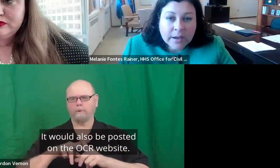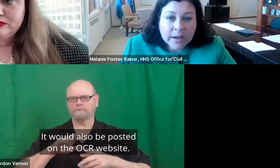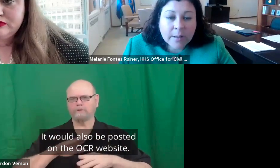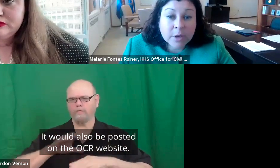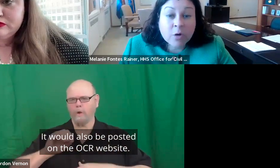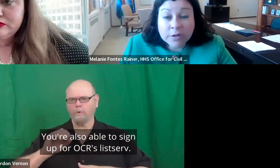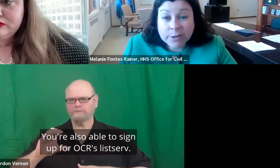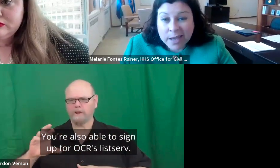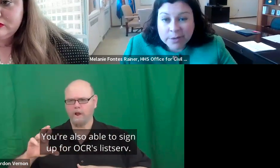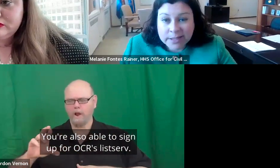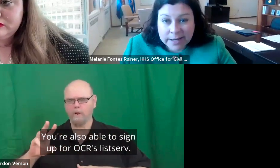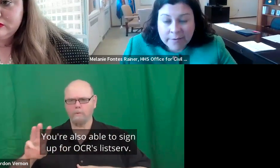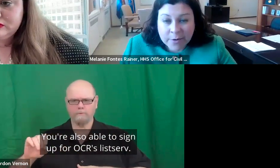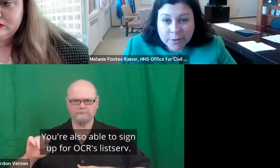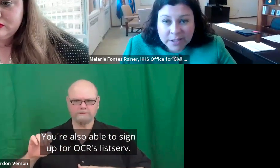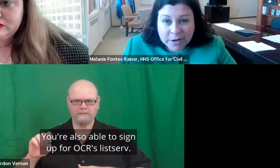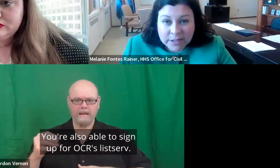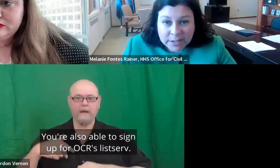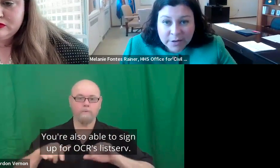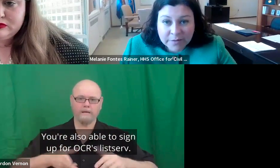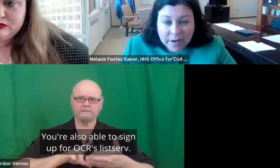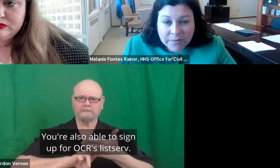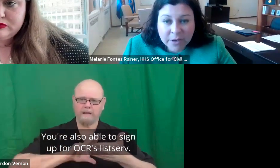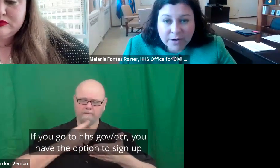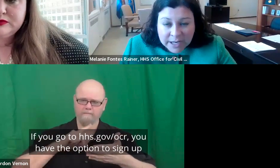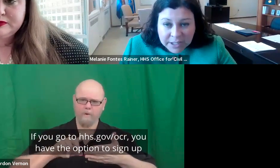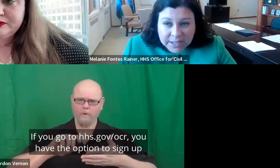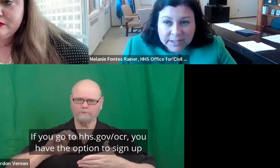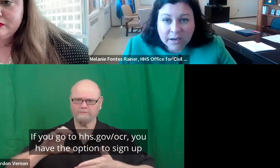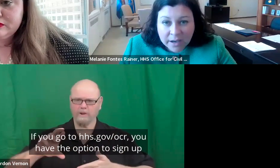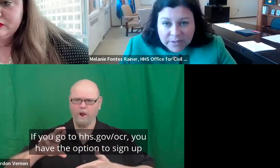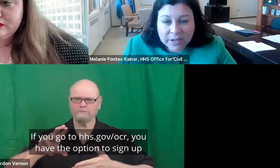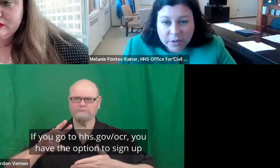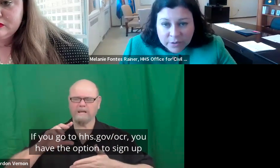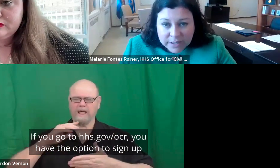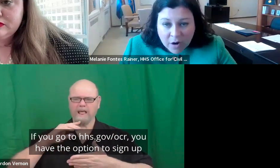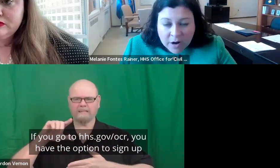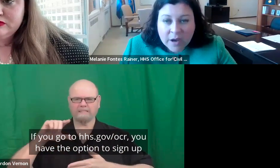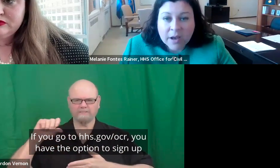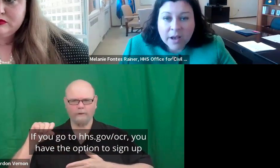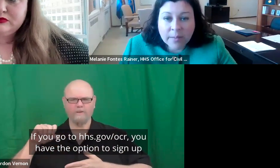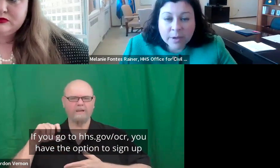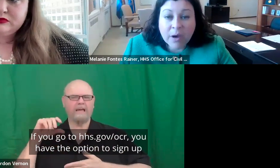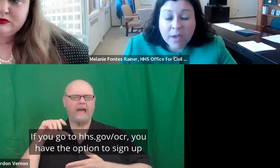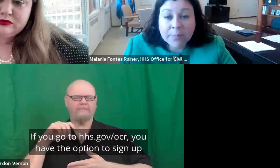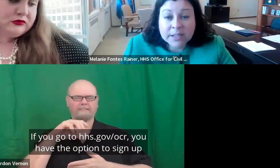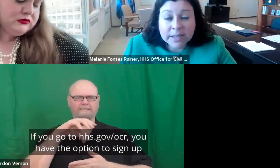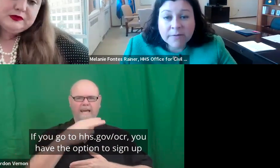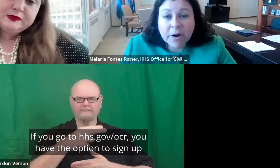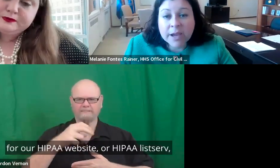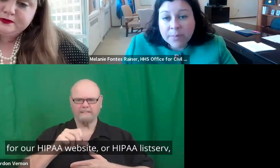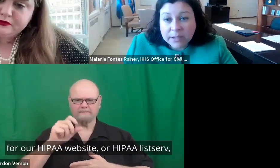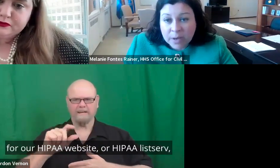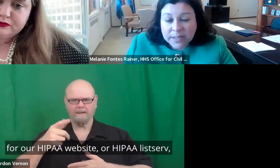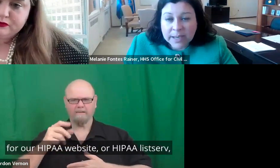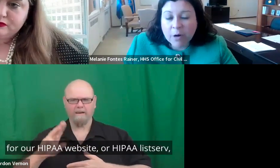website. You're also able to sign up for OCR's listserv. If you go to hhs.gov/OCR, you have the option to sign